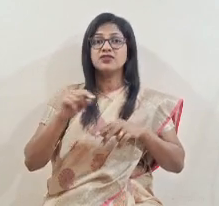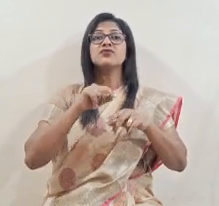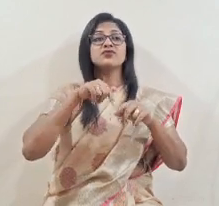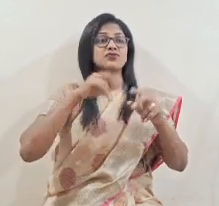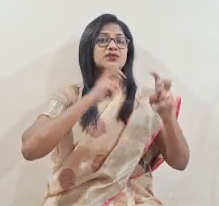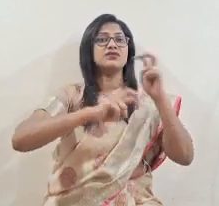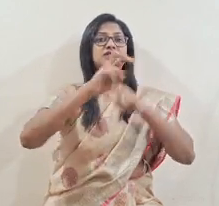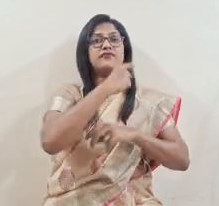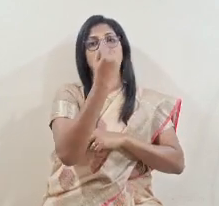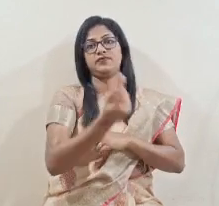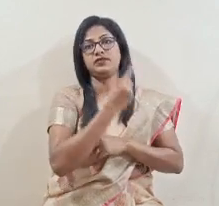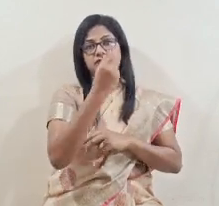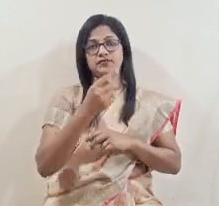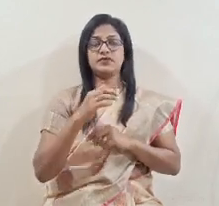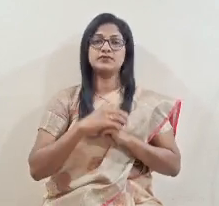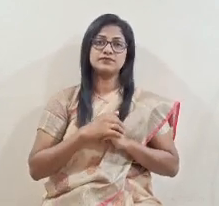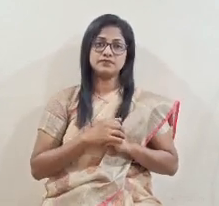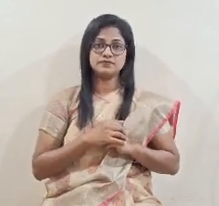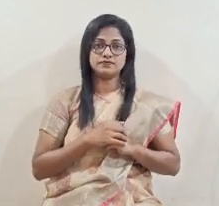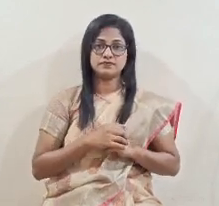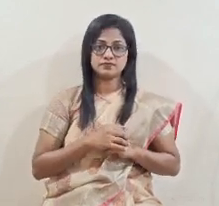travel time is 1 hour.